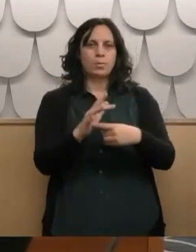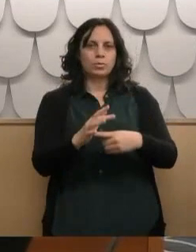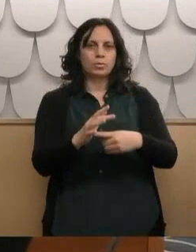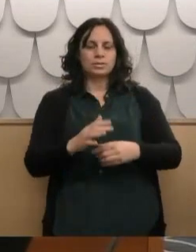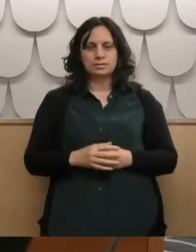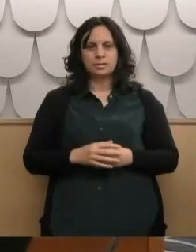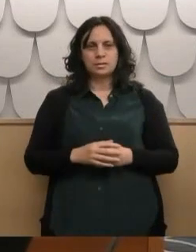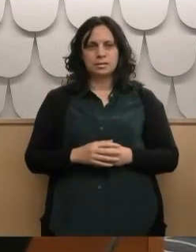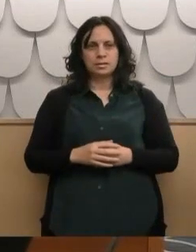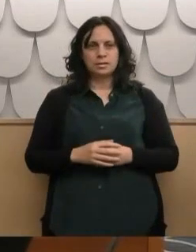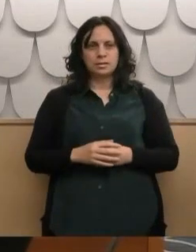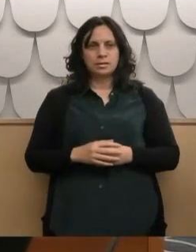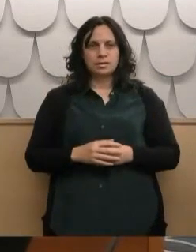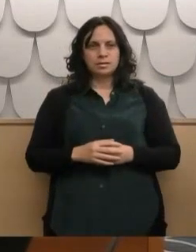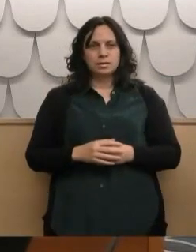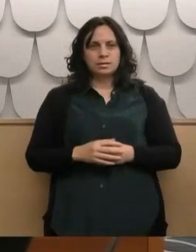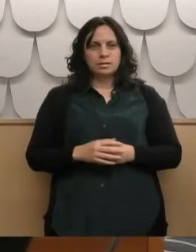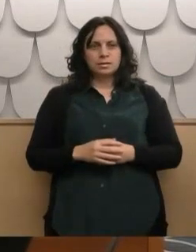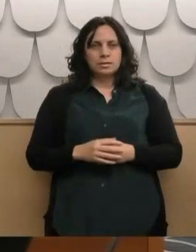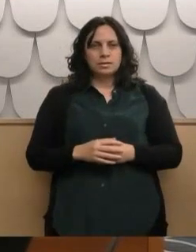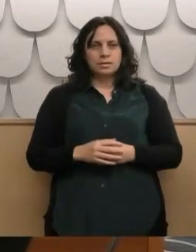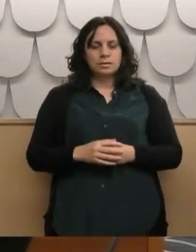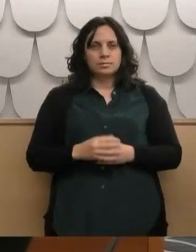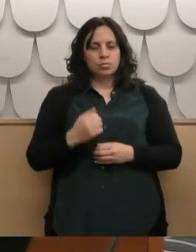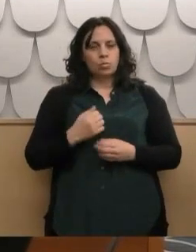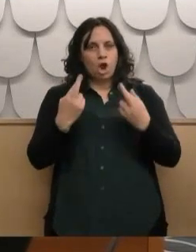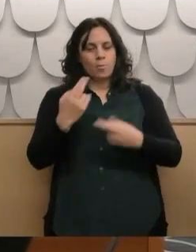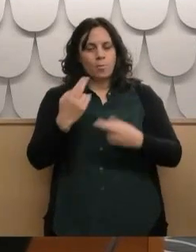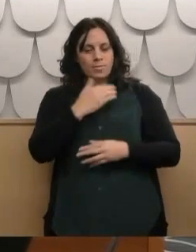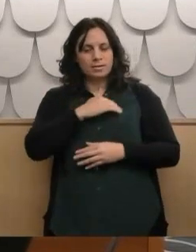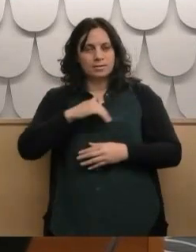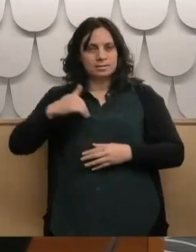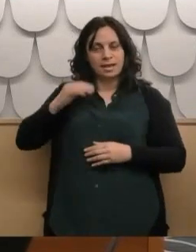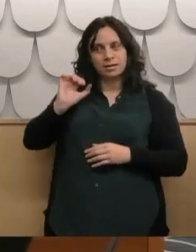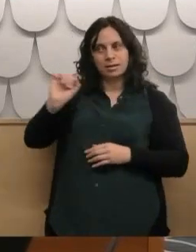We do hope that the state system